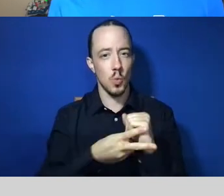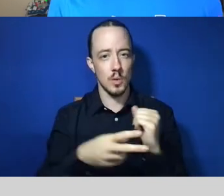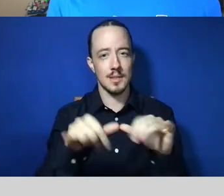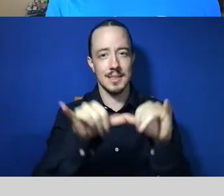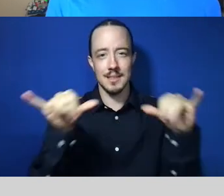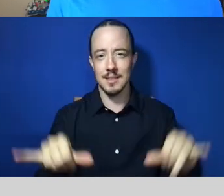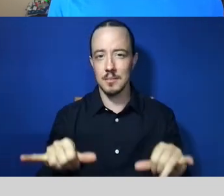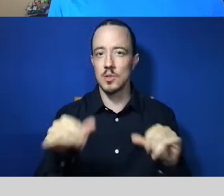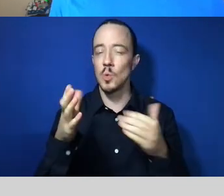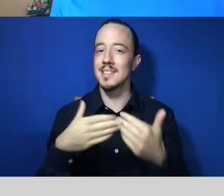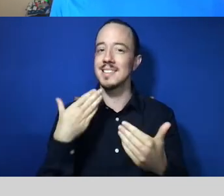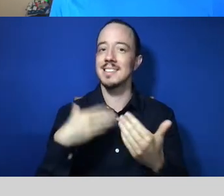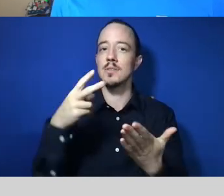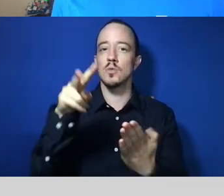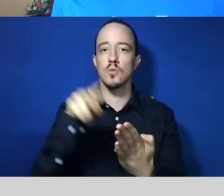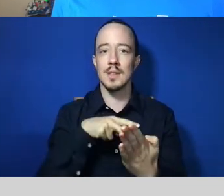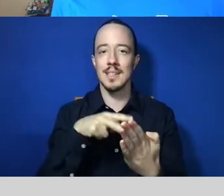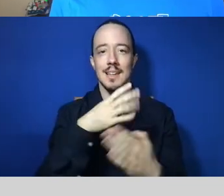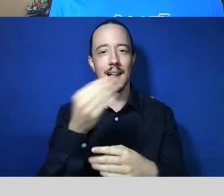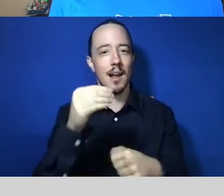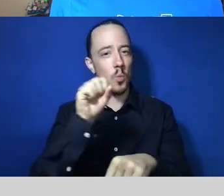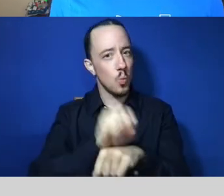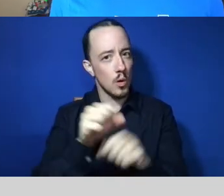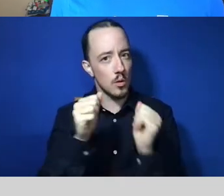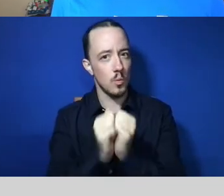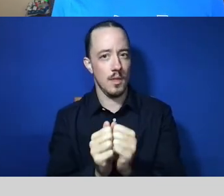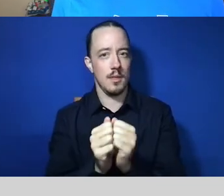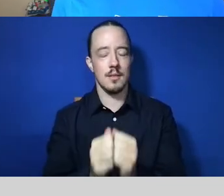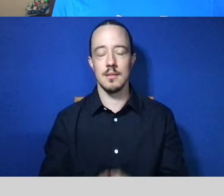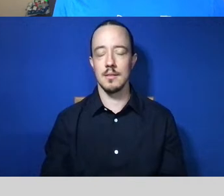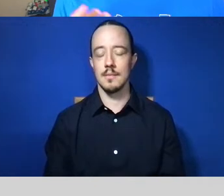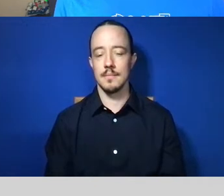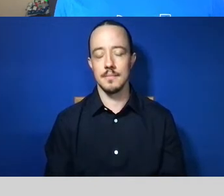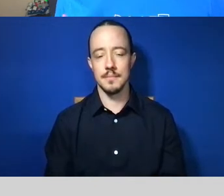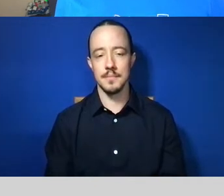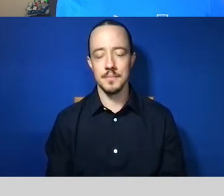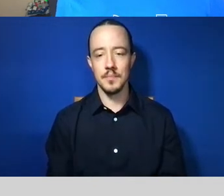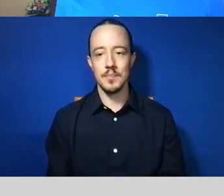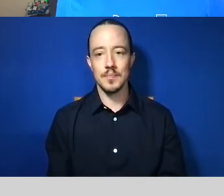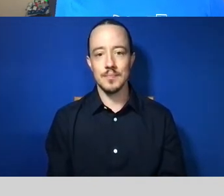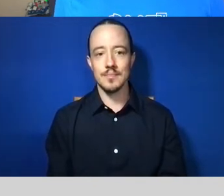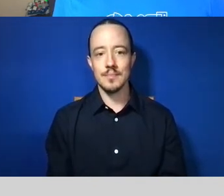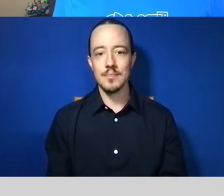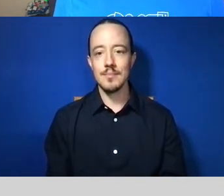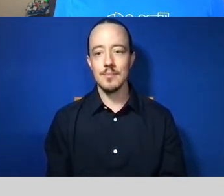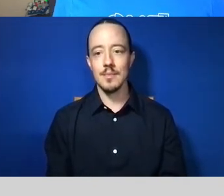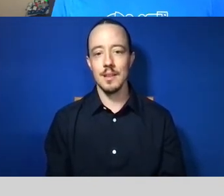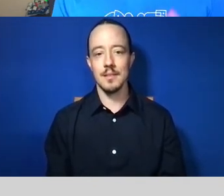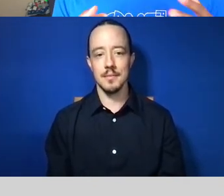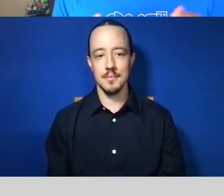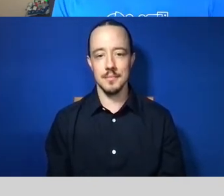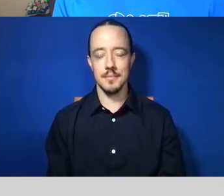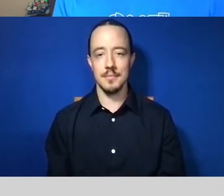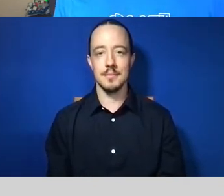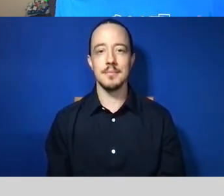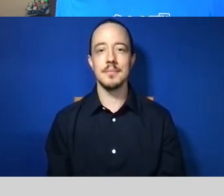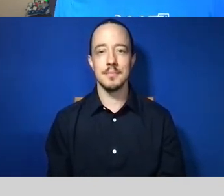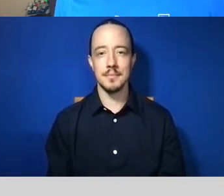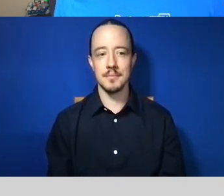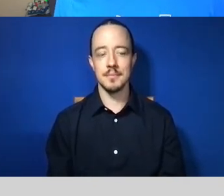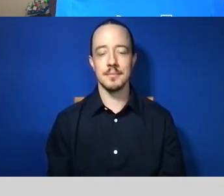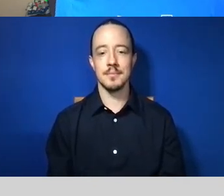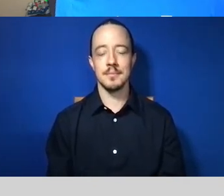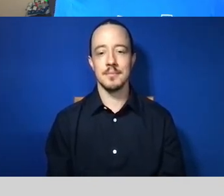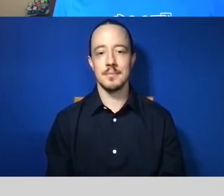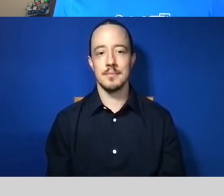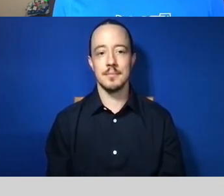it extremely readable and easy to work with both inside and outside of the